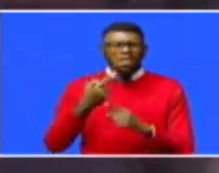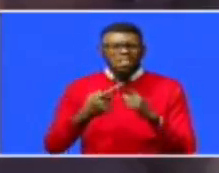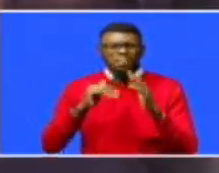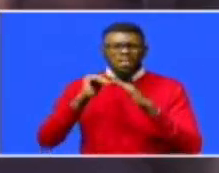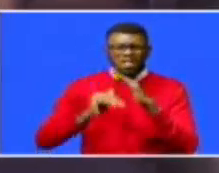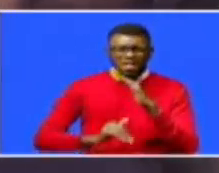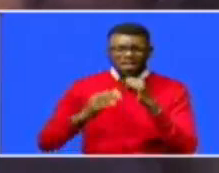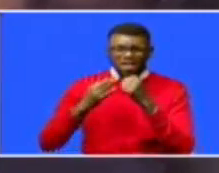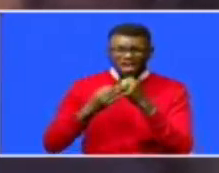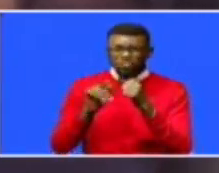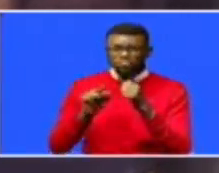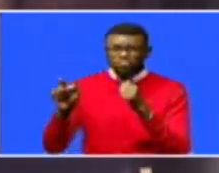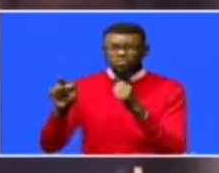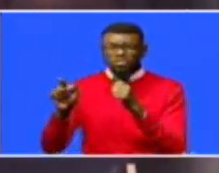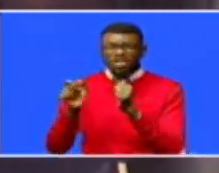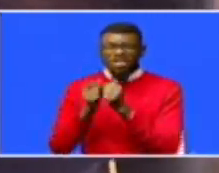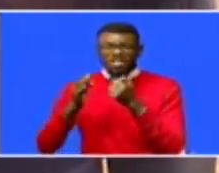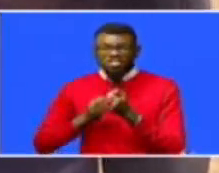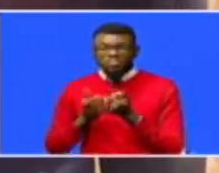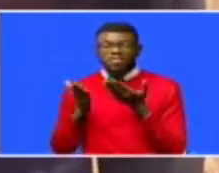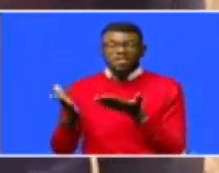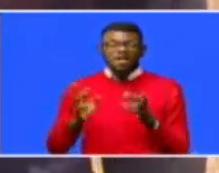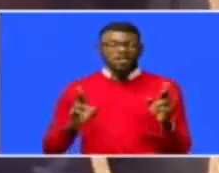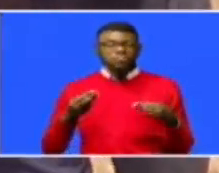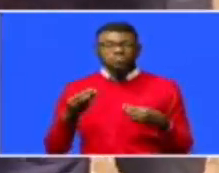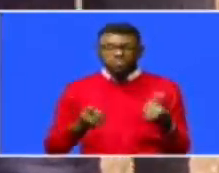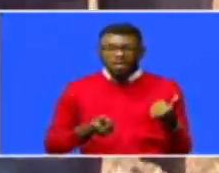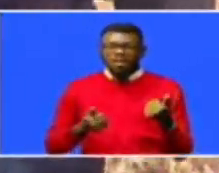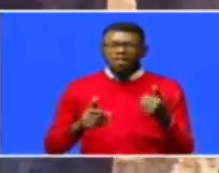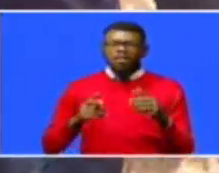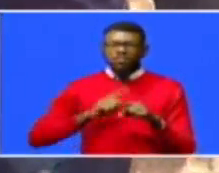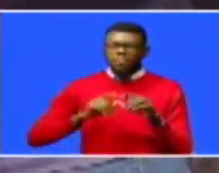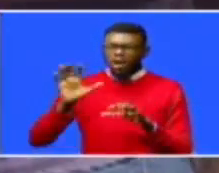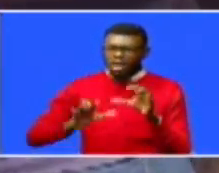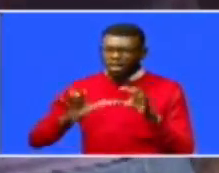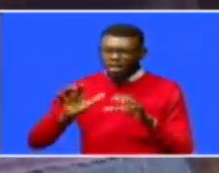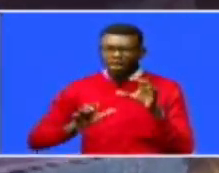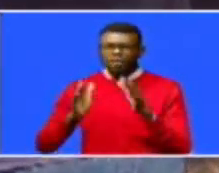years are on display, literally, and after bargaining, they price with their mother.